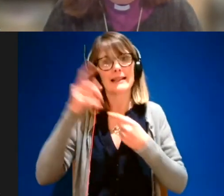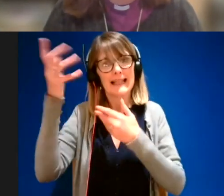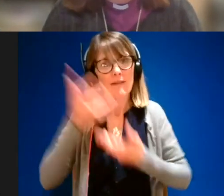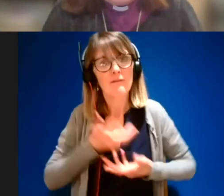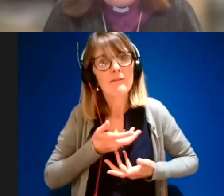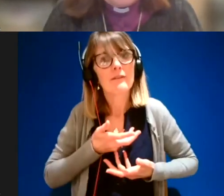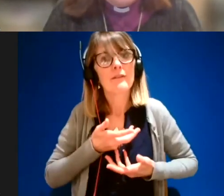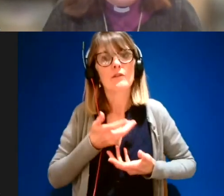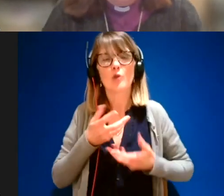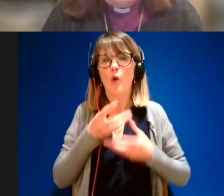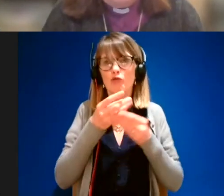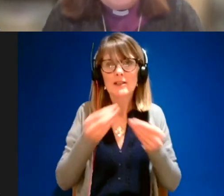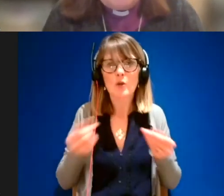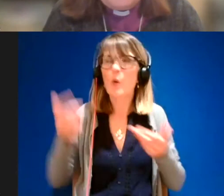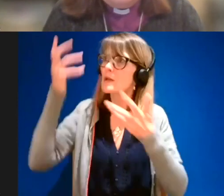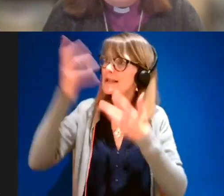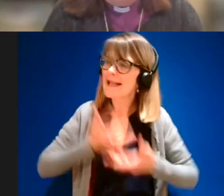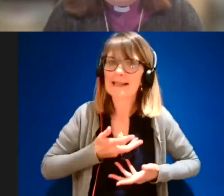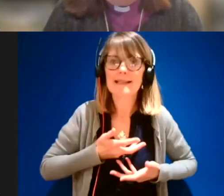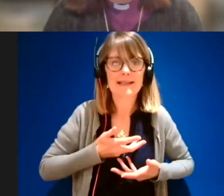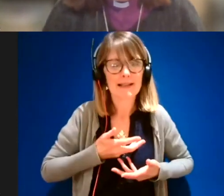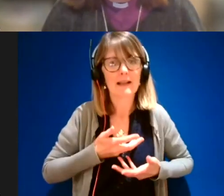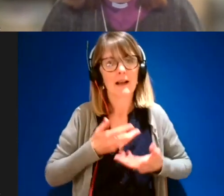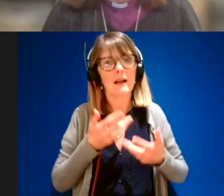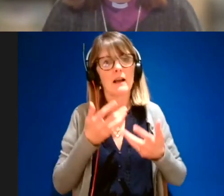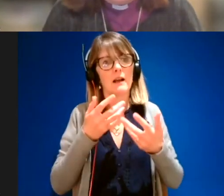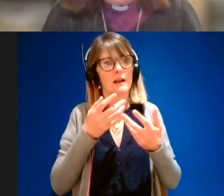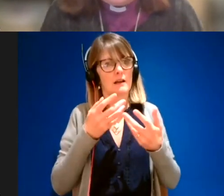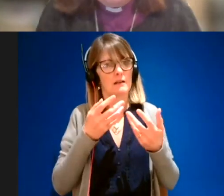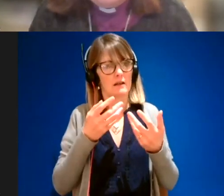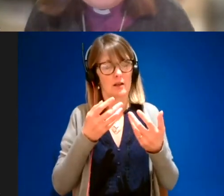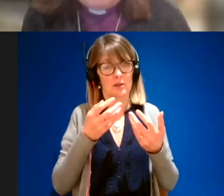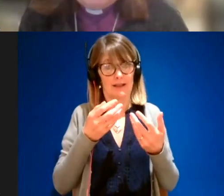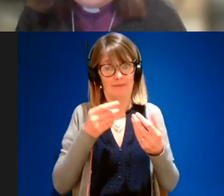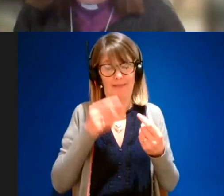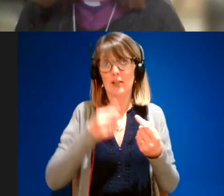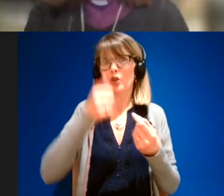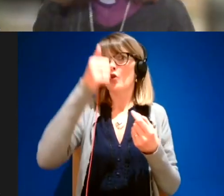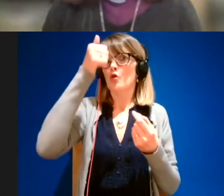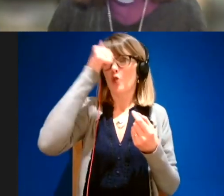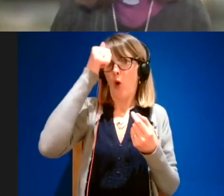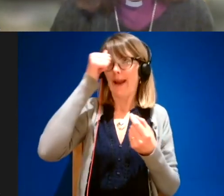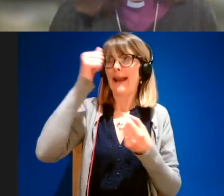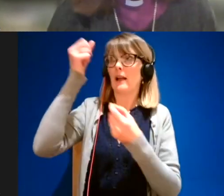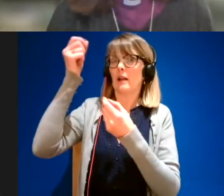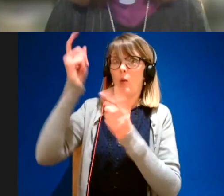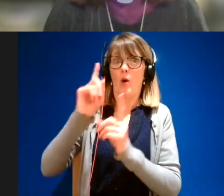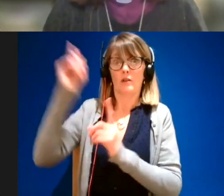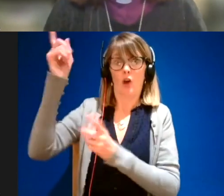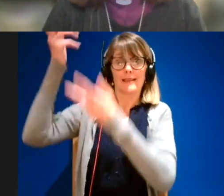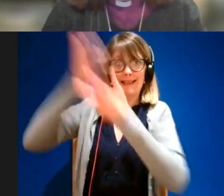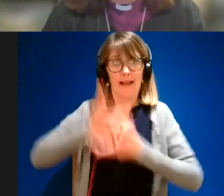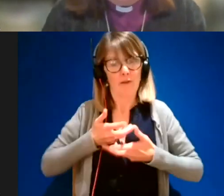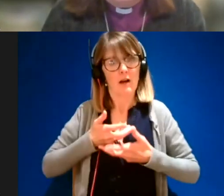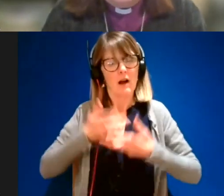of resources, there is something there about knowing that. Let's boldly kind of step into